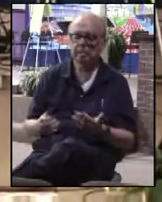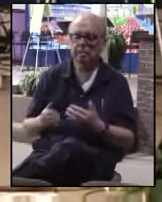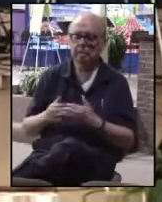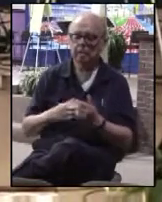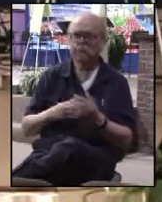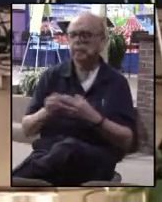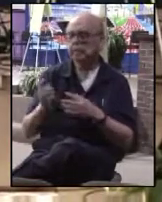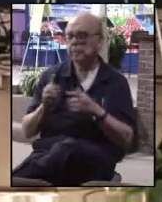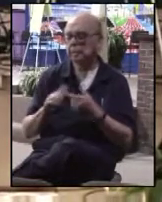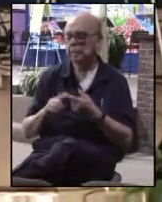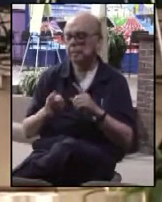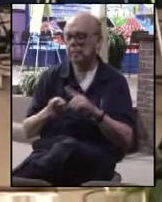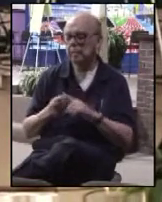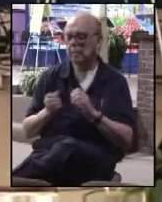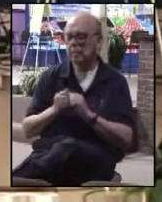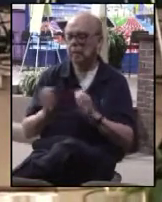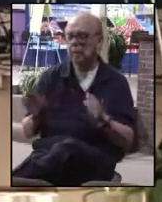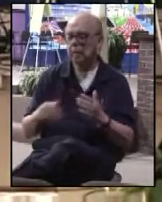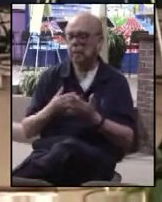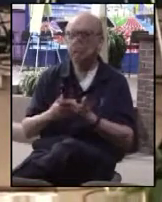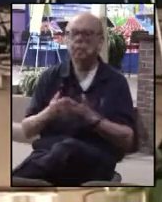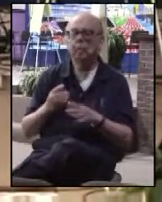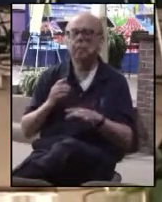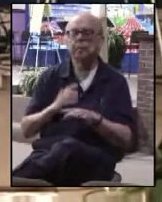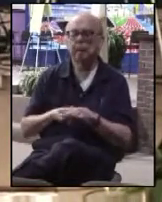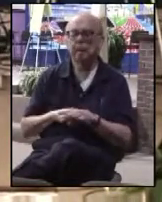friendships without all of the time